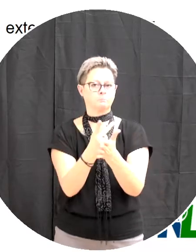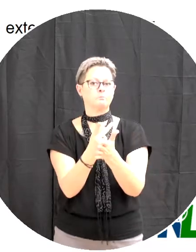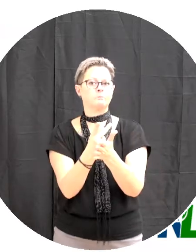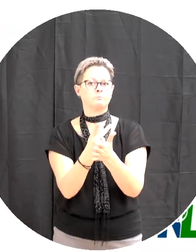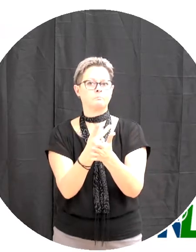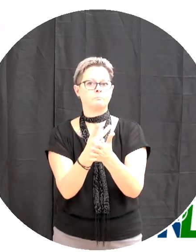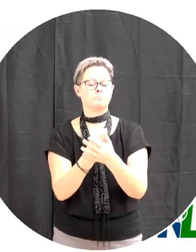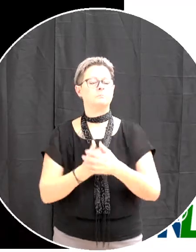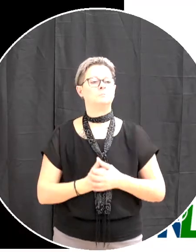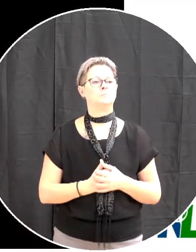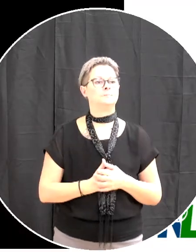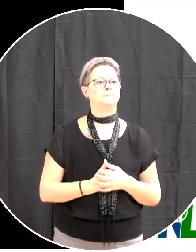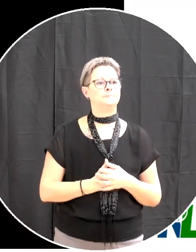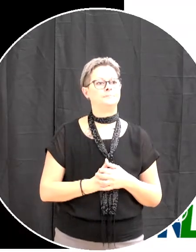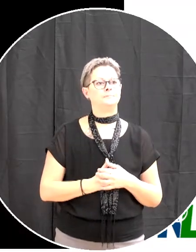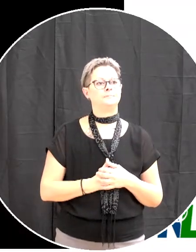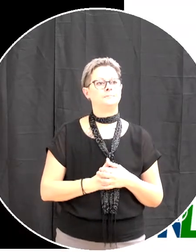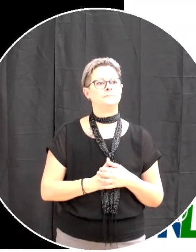a little